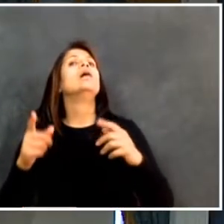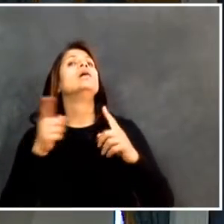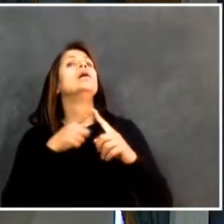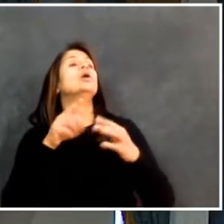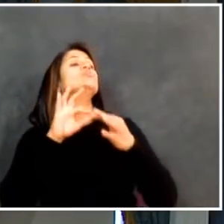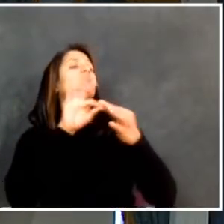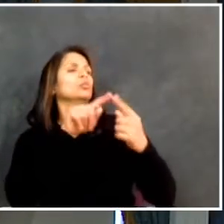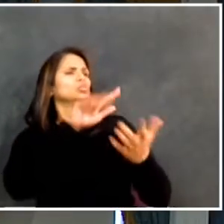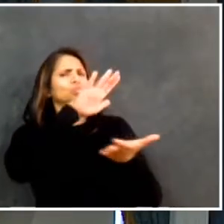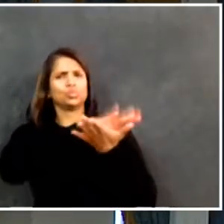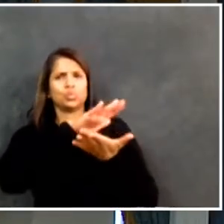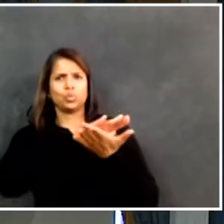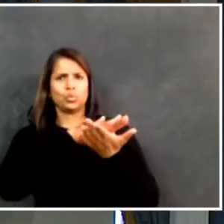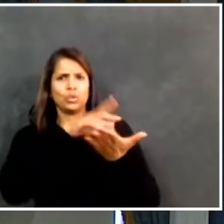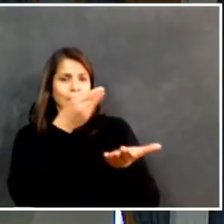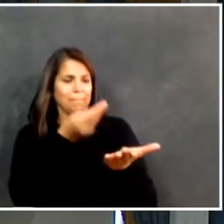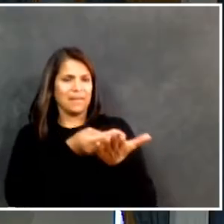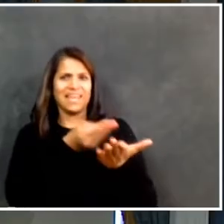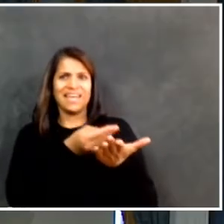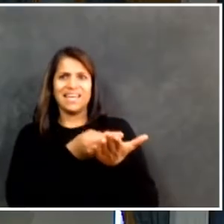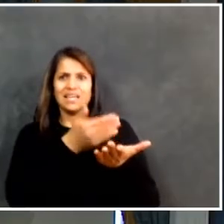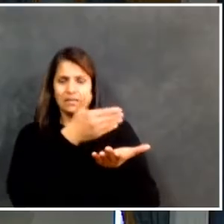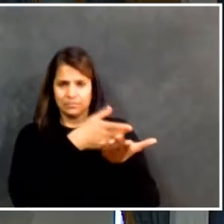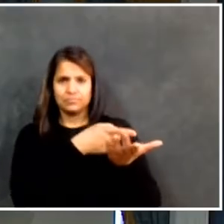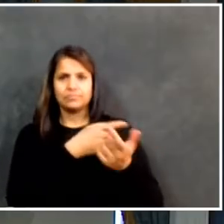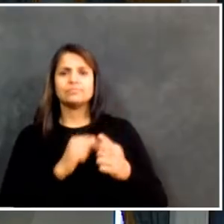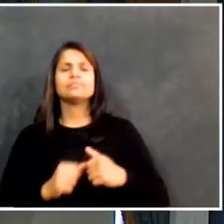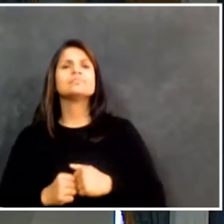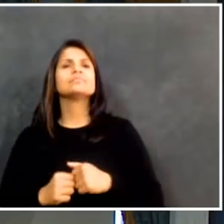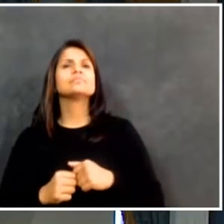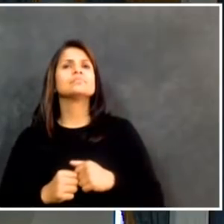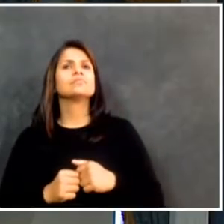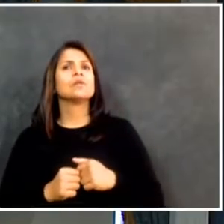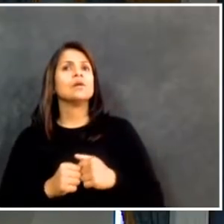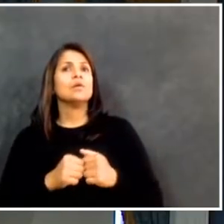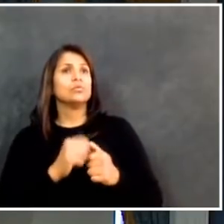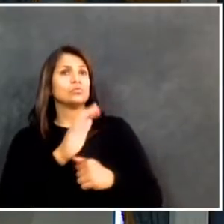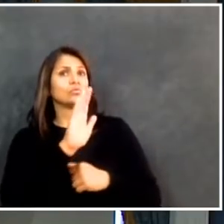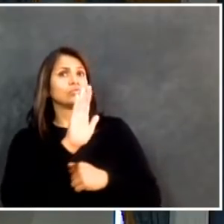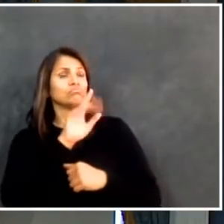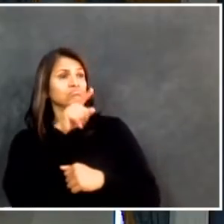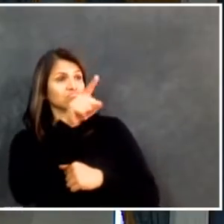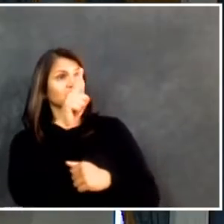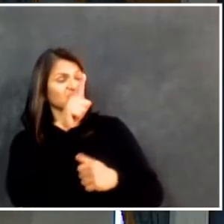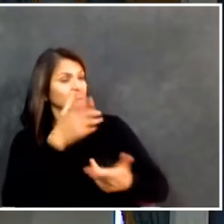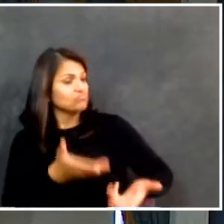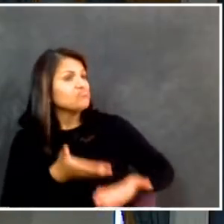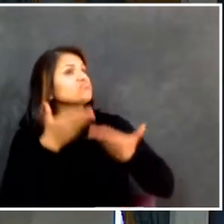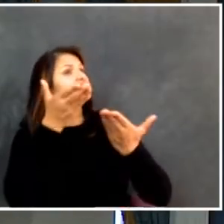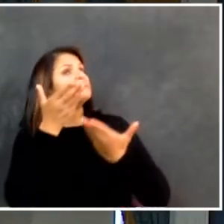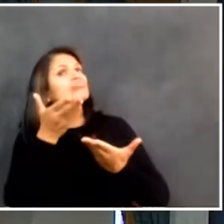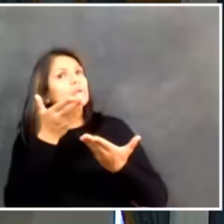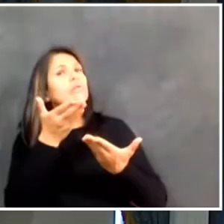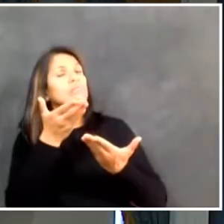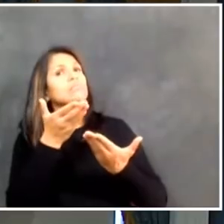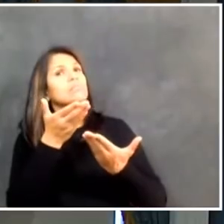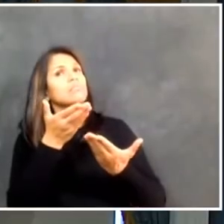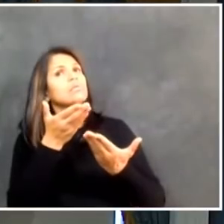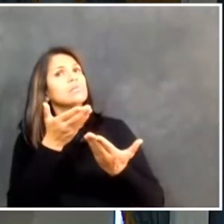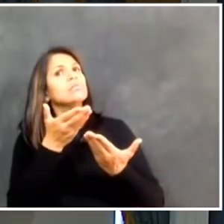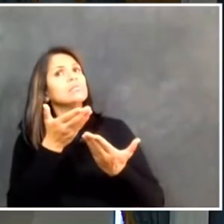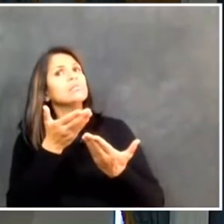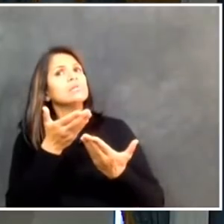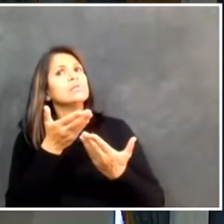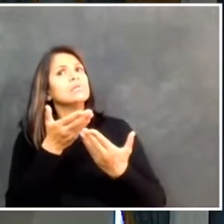you had suggested cuts to single shepherd and college access for all. And I'm wondering if that means that